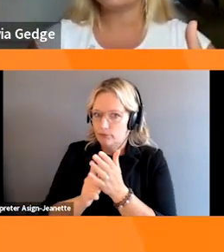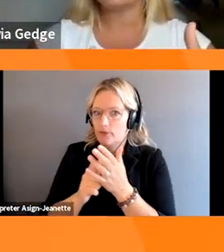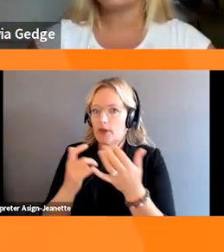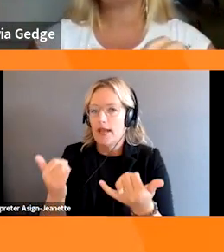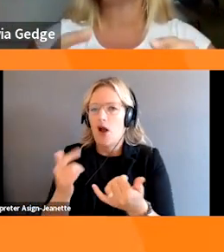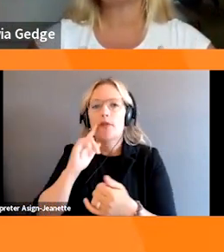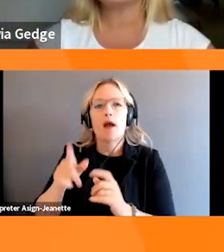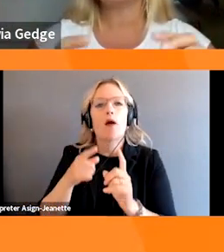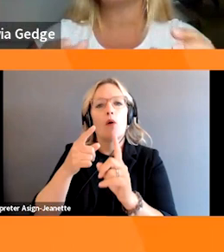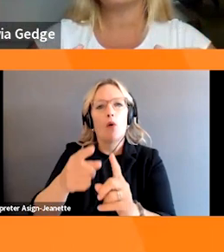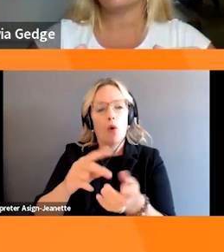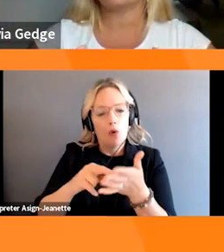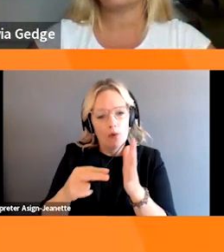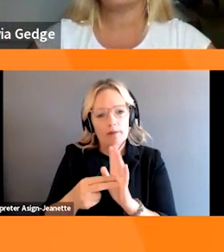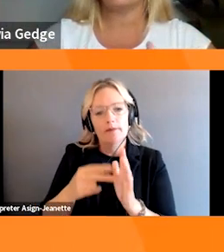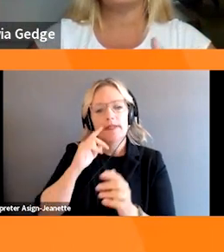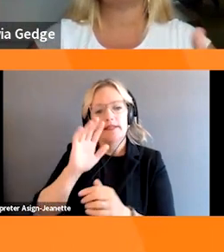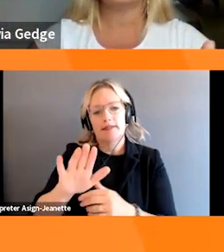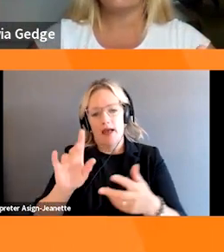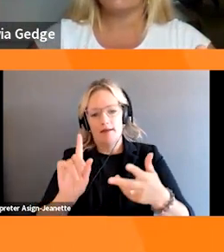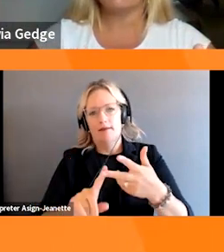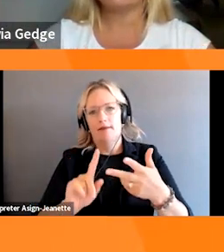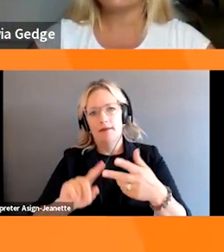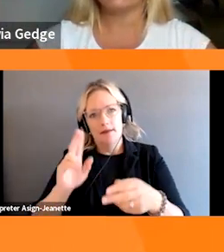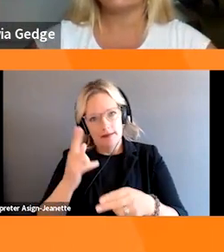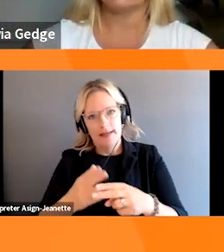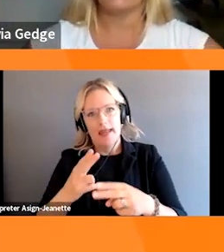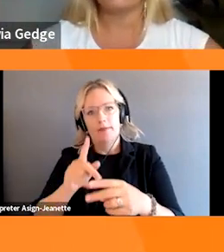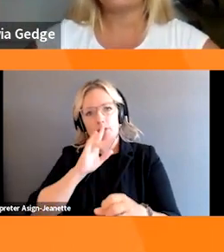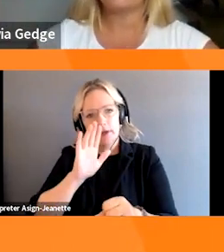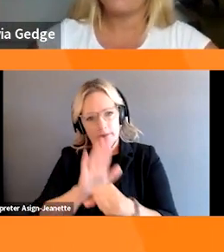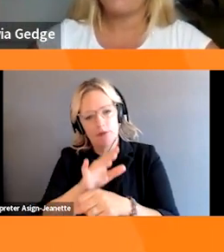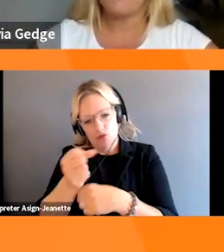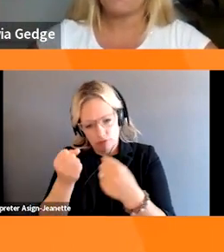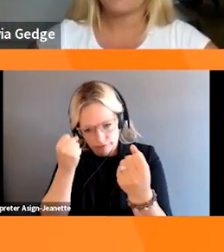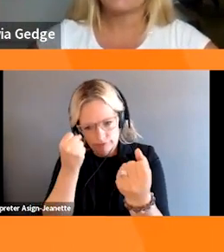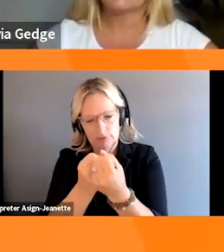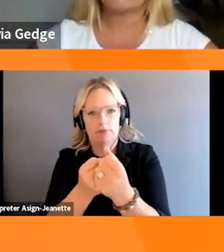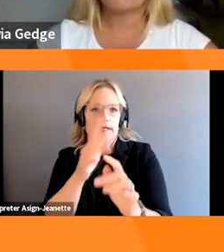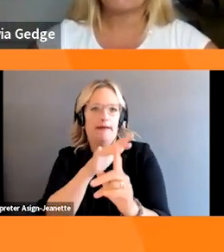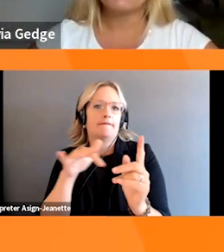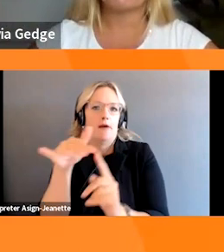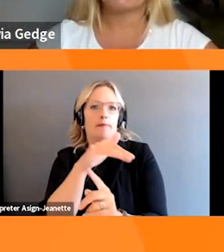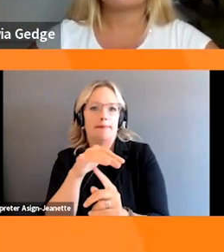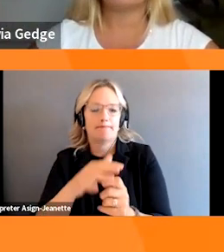helps to preserve that brand and their commitments to net zero.